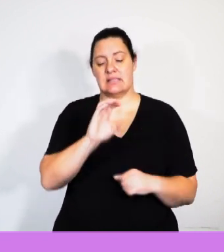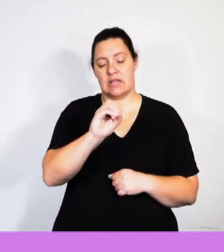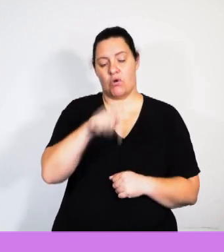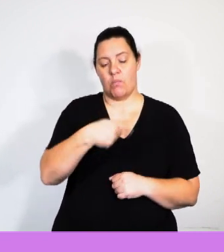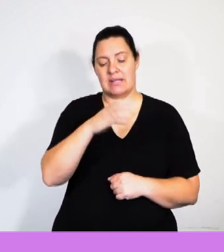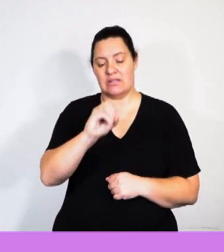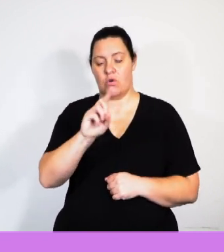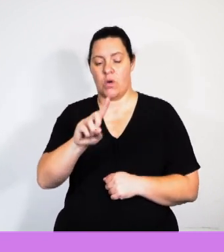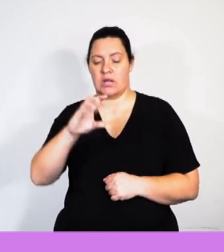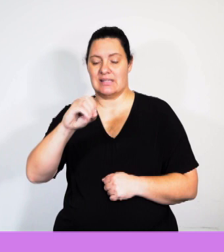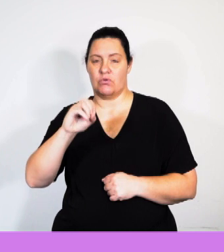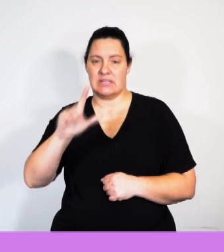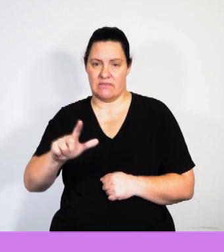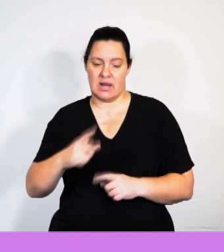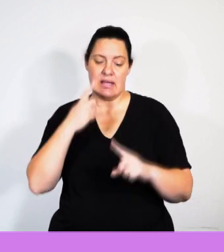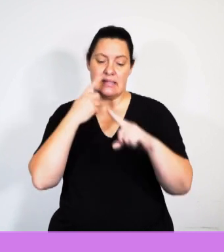say